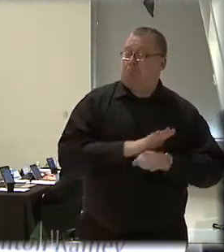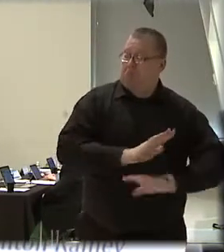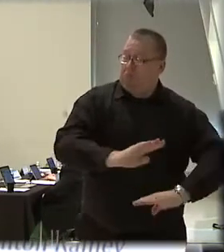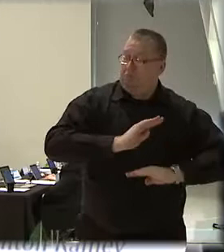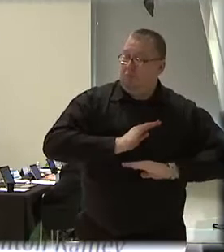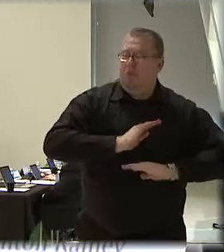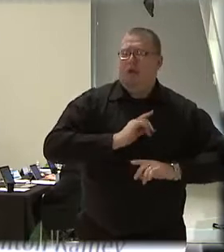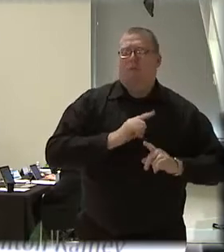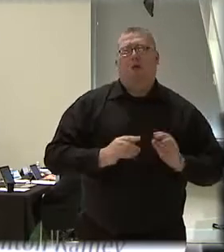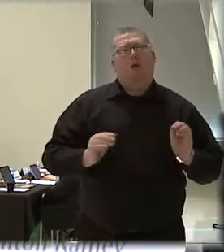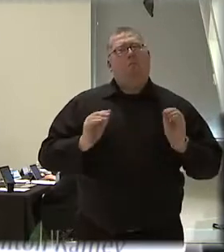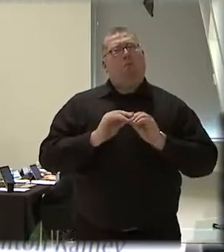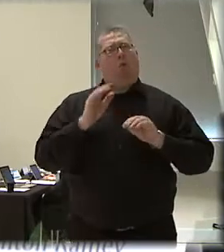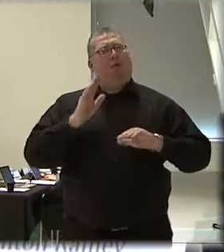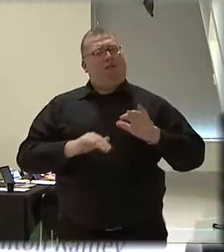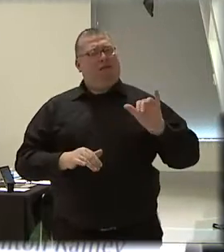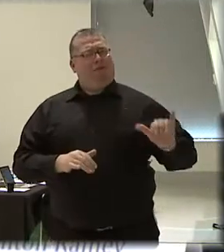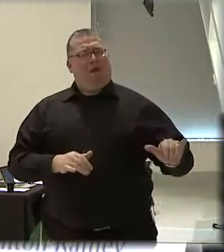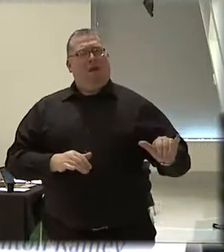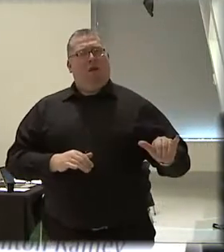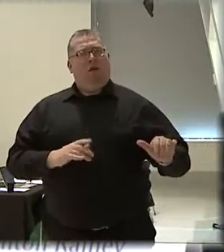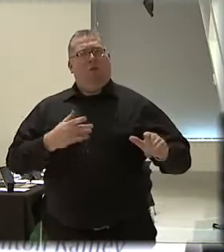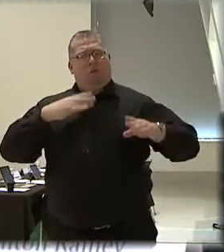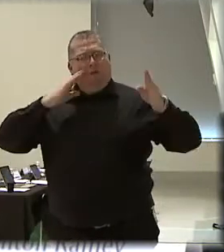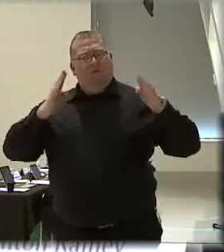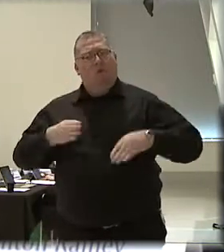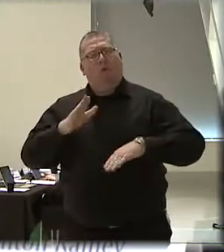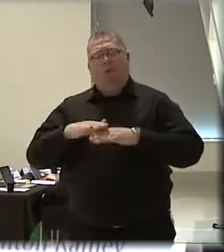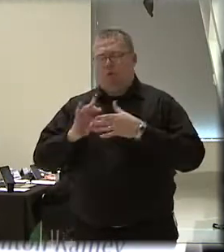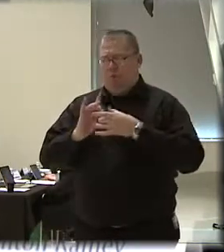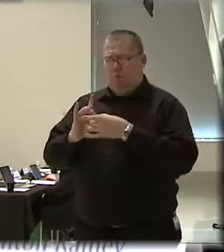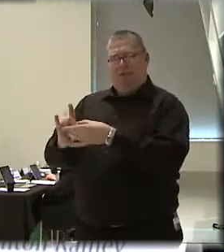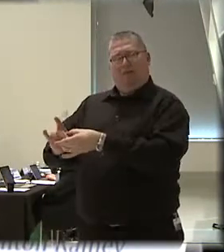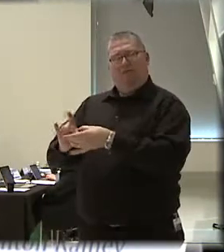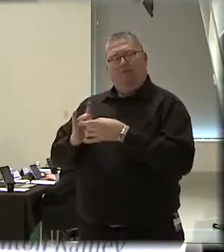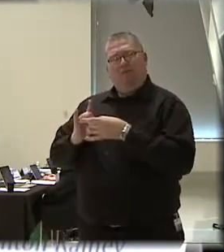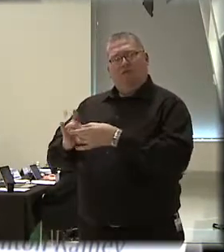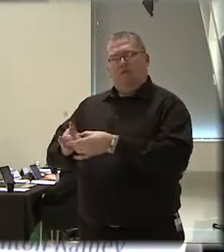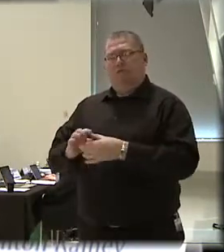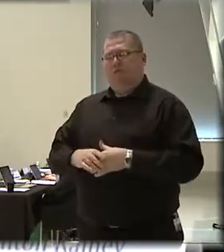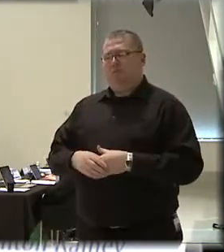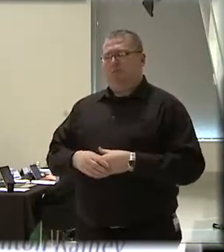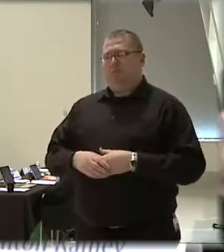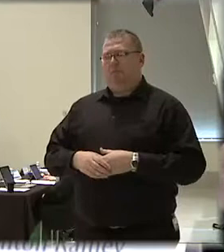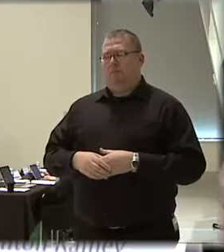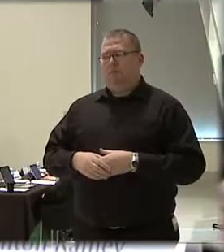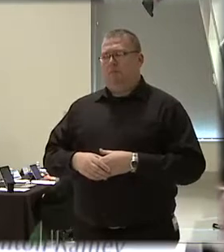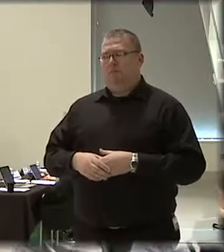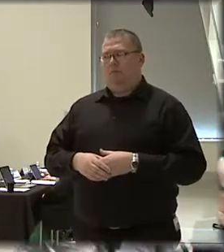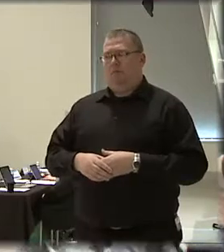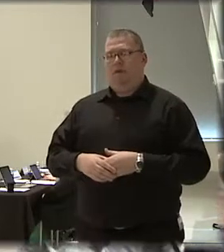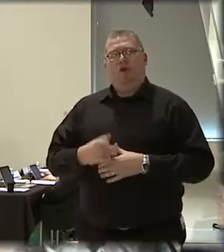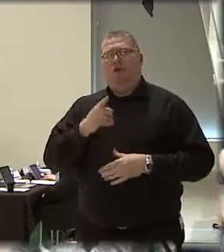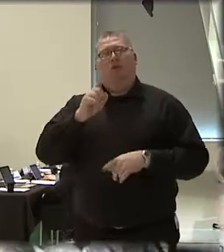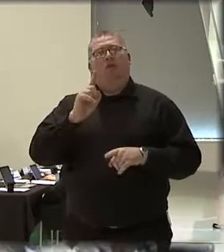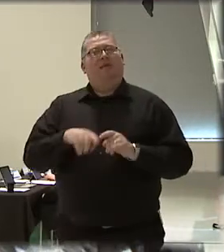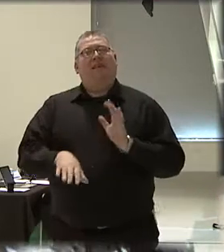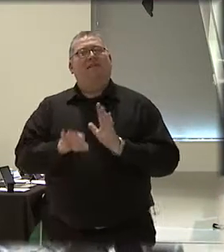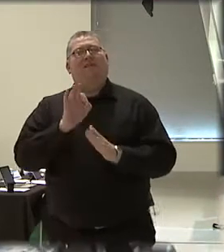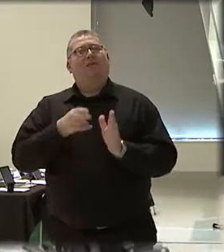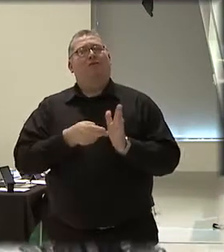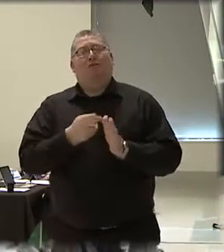It's more than that in terms of relationships. And I just wanted to add, you can't get to truth without trust and